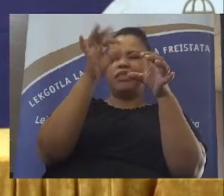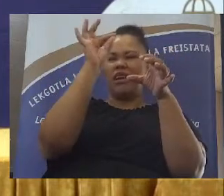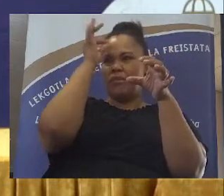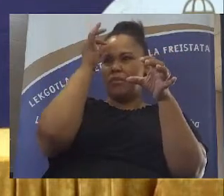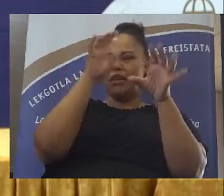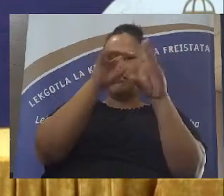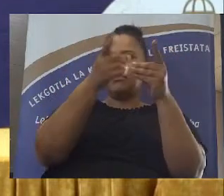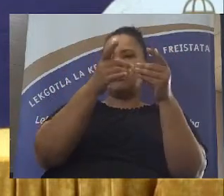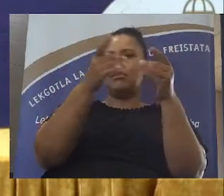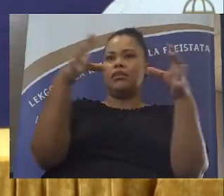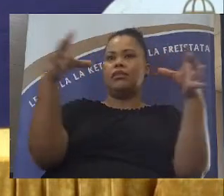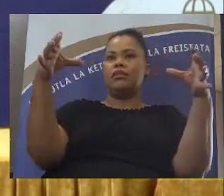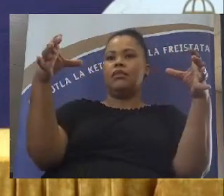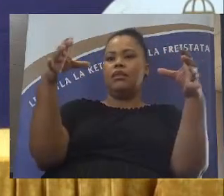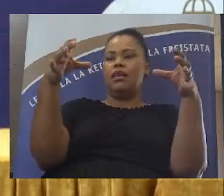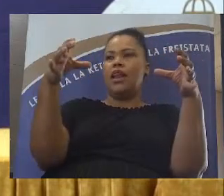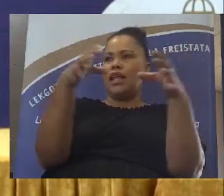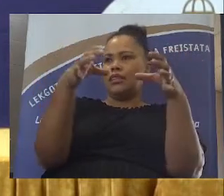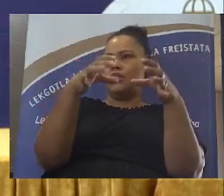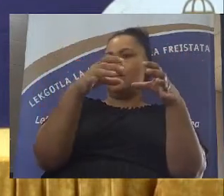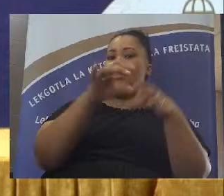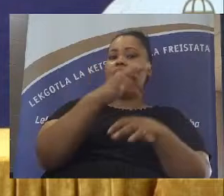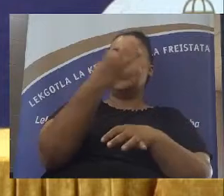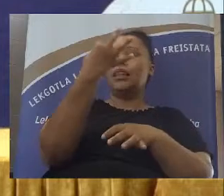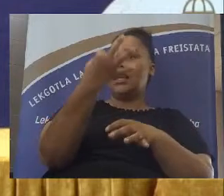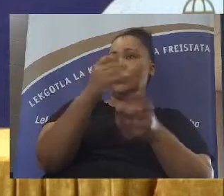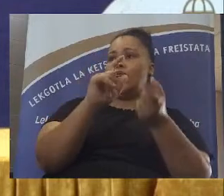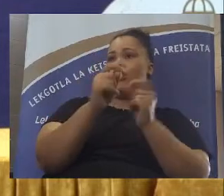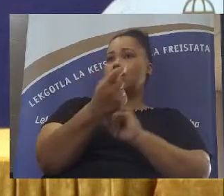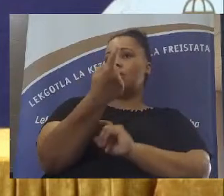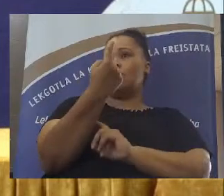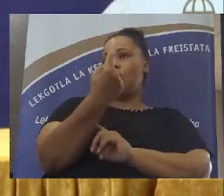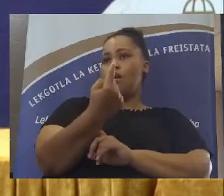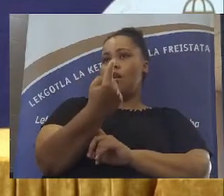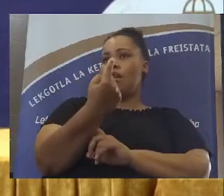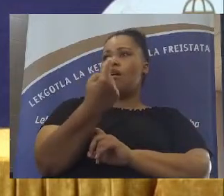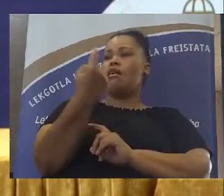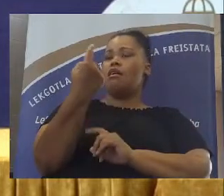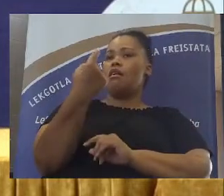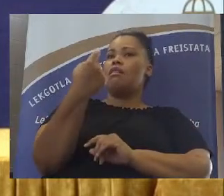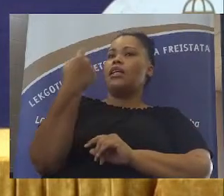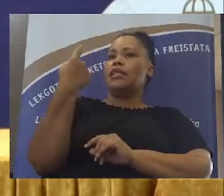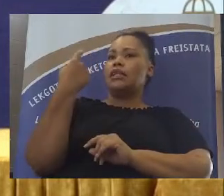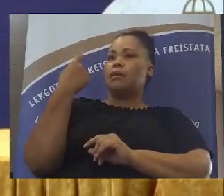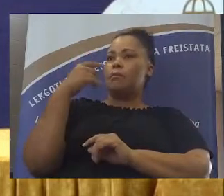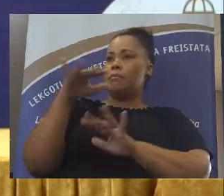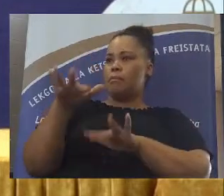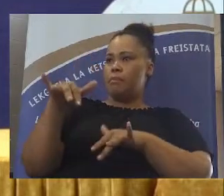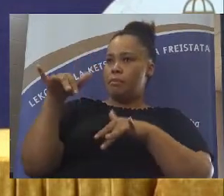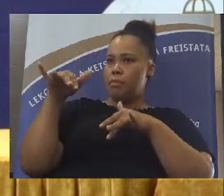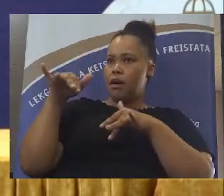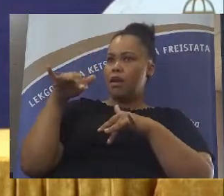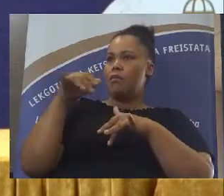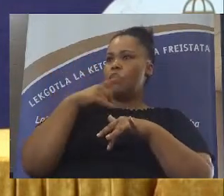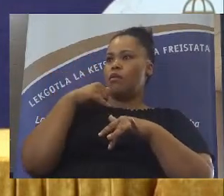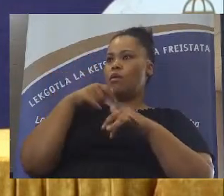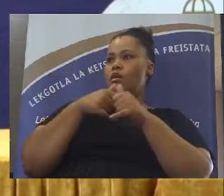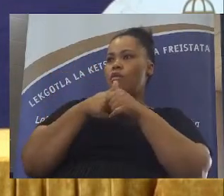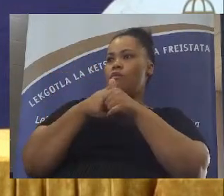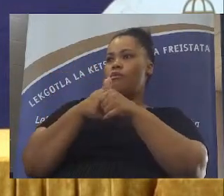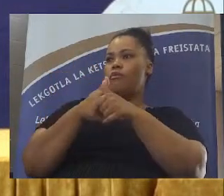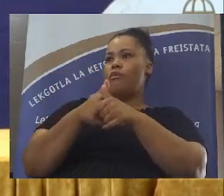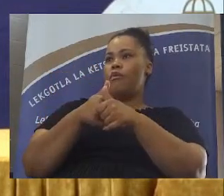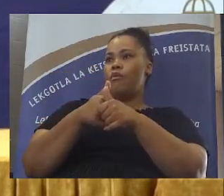a single entity. So that will then also adhere to that call from Parliament that we must reduce the number of